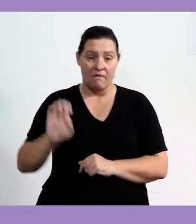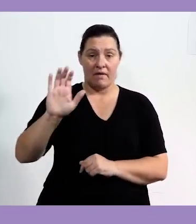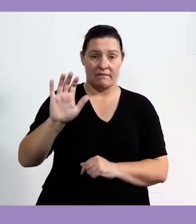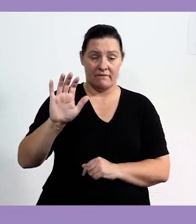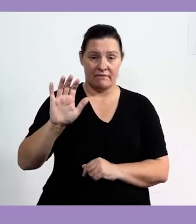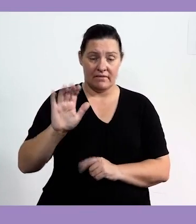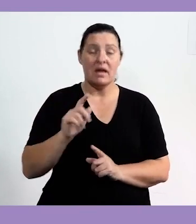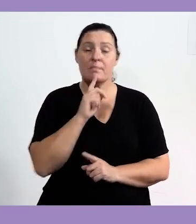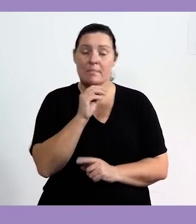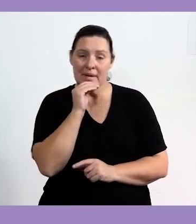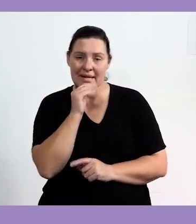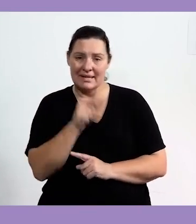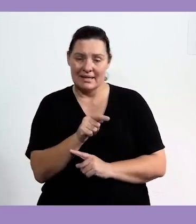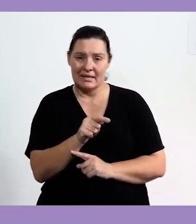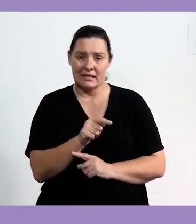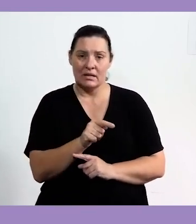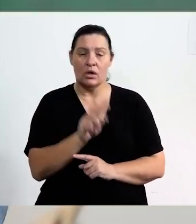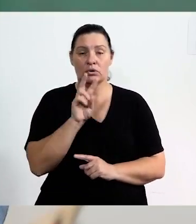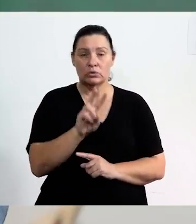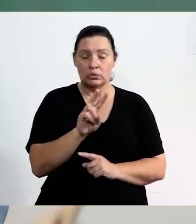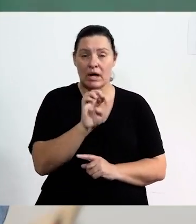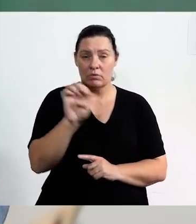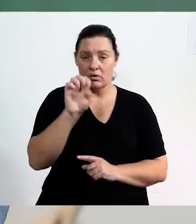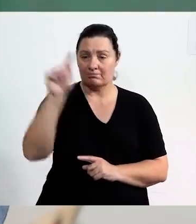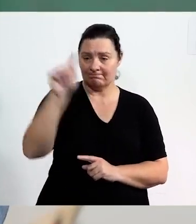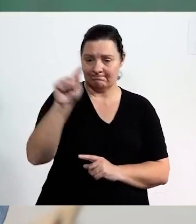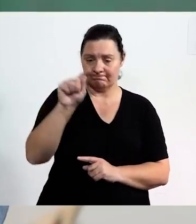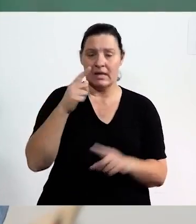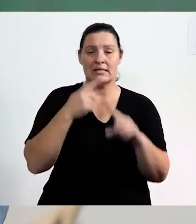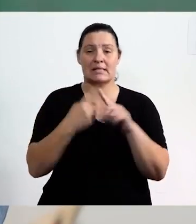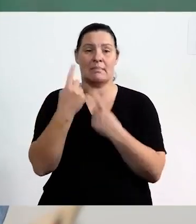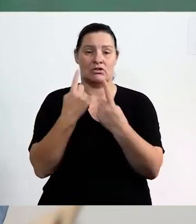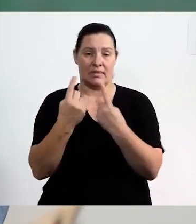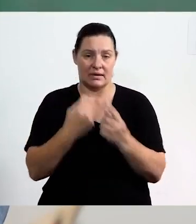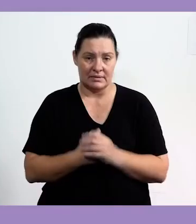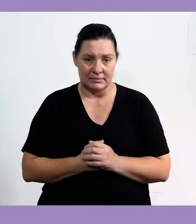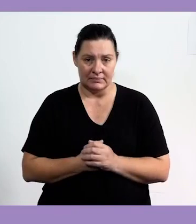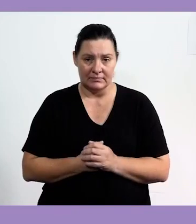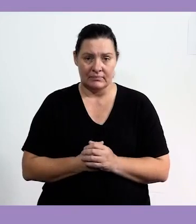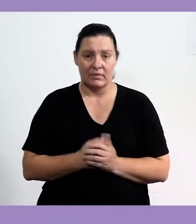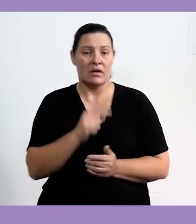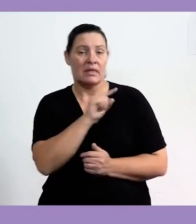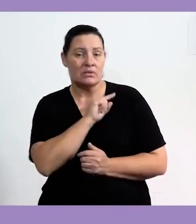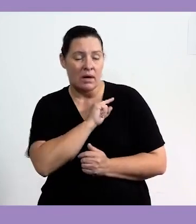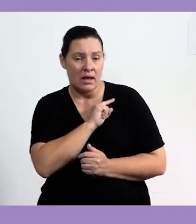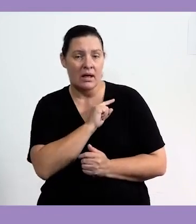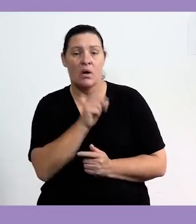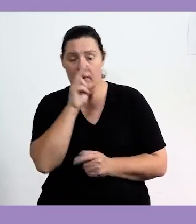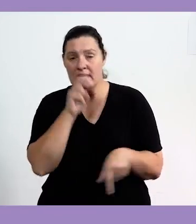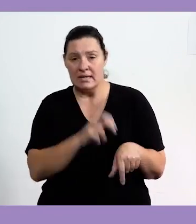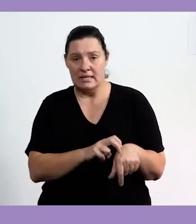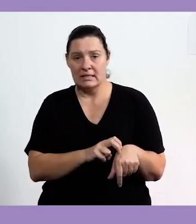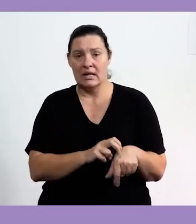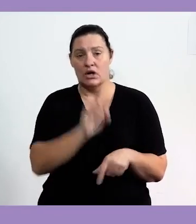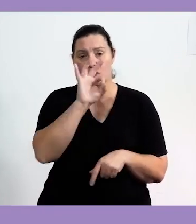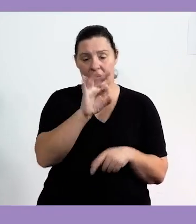is raised to an exponent, then it means that the two exponents will multiply with each other. So that means we are